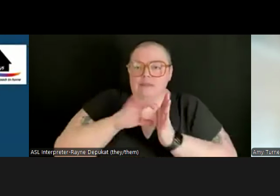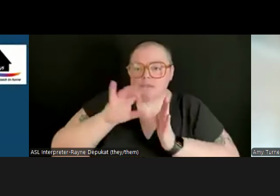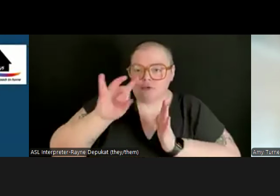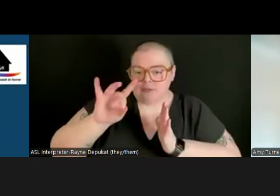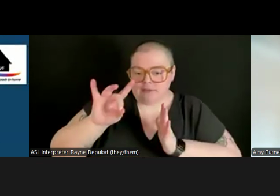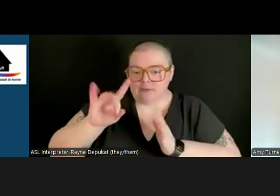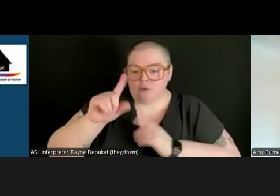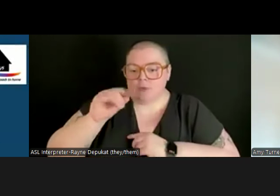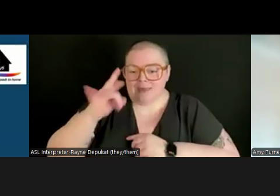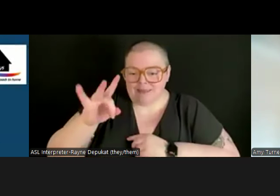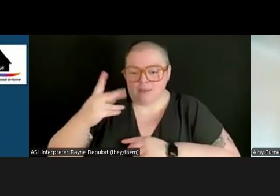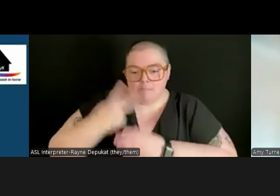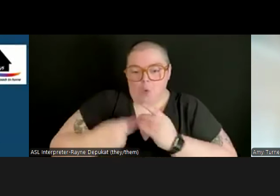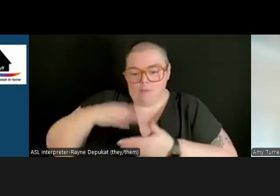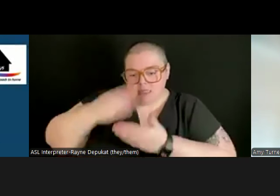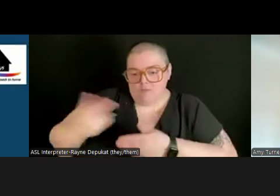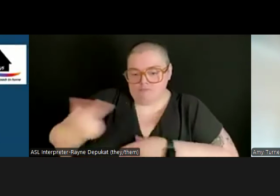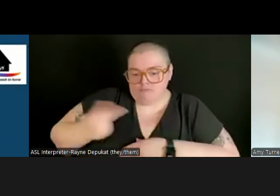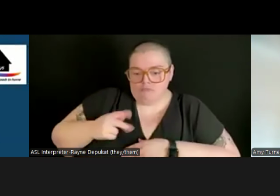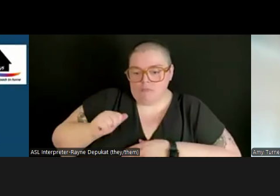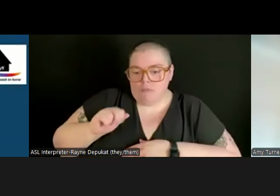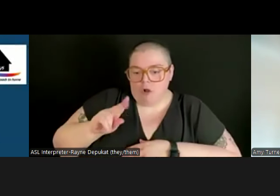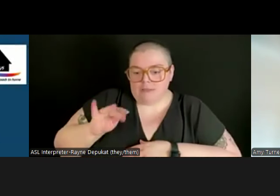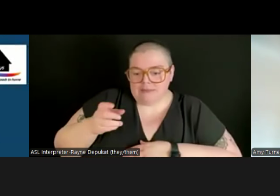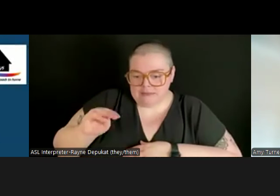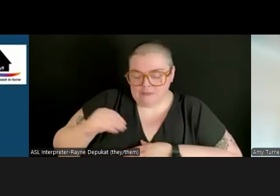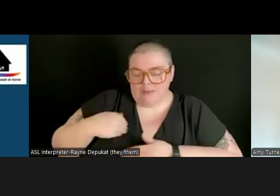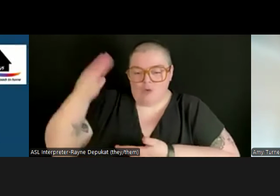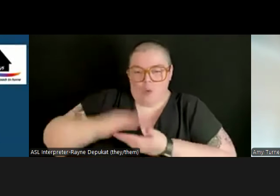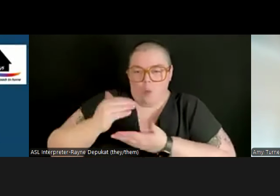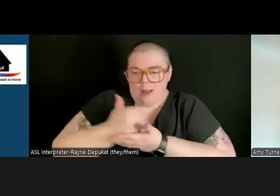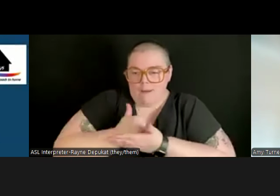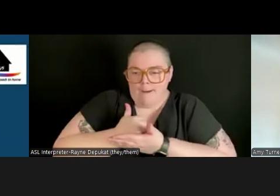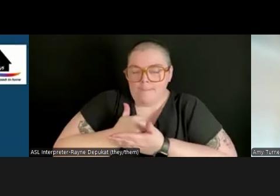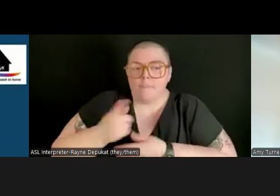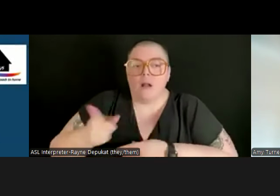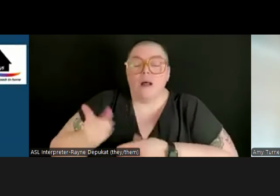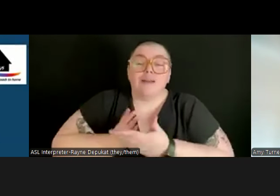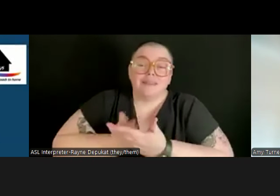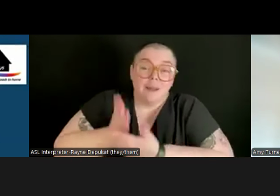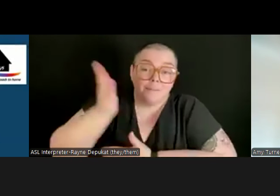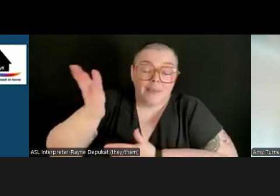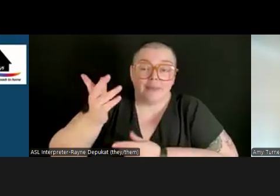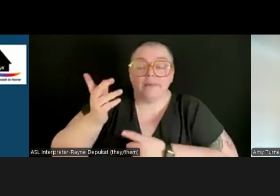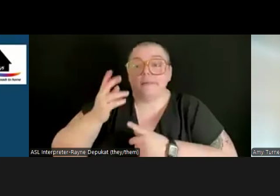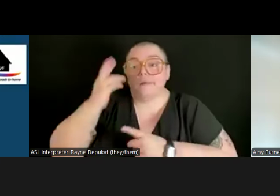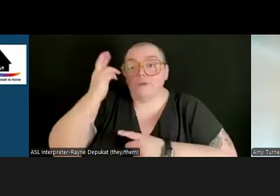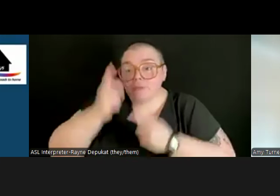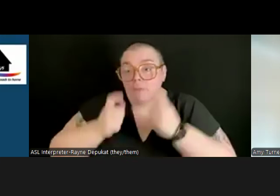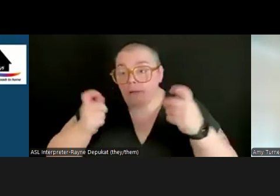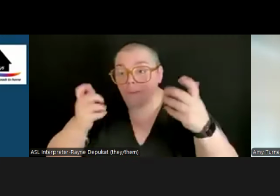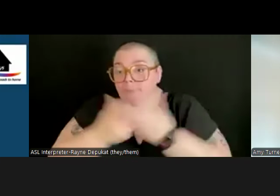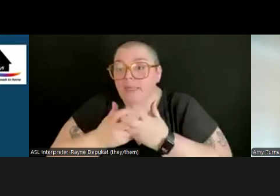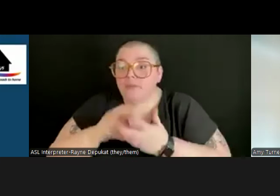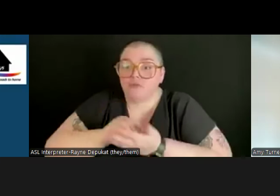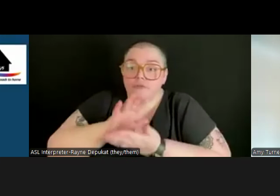on a very low income. Despite submitting a request for reasonable accommodation and having documented disabilities,